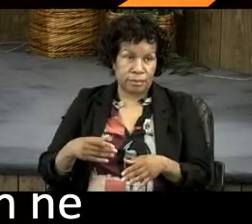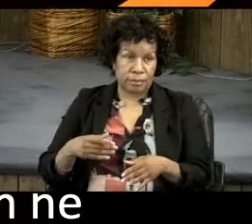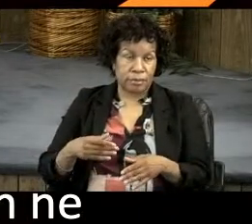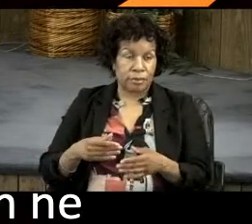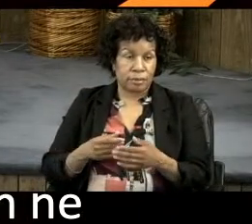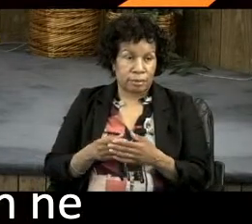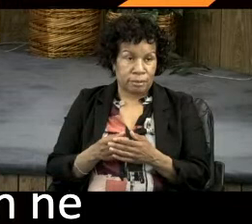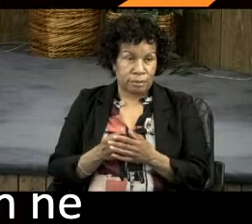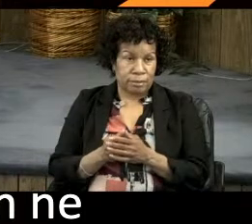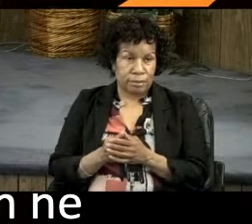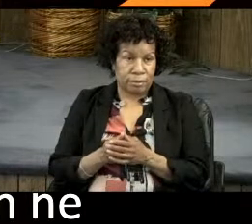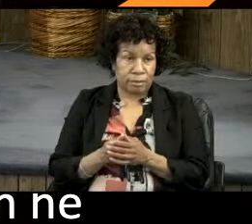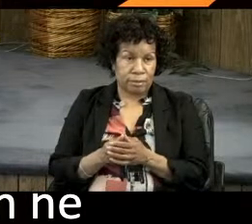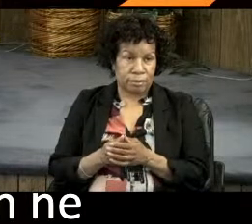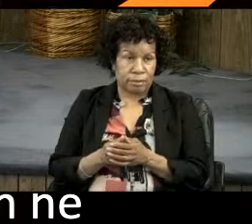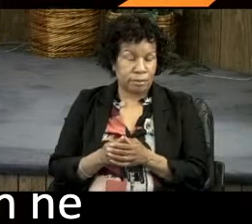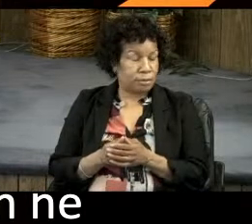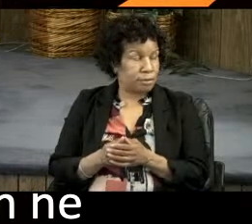are.